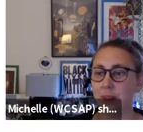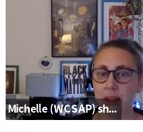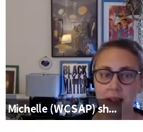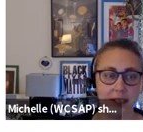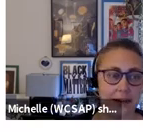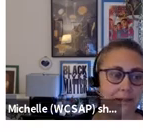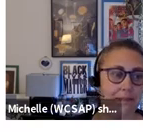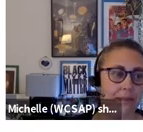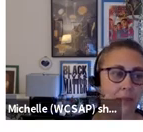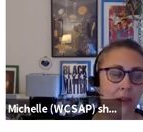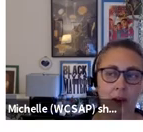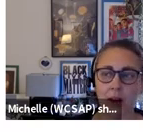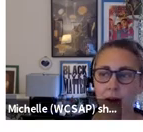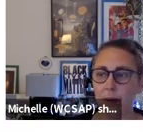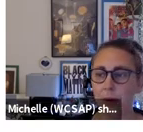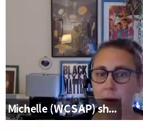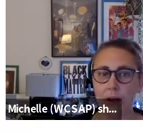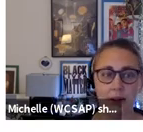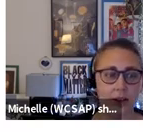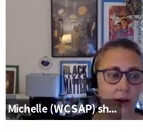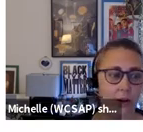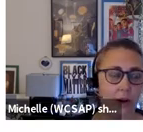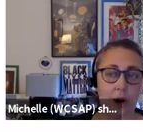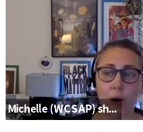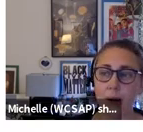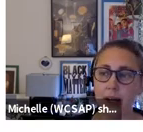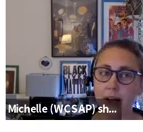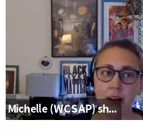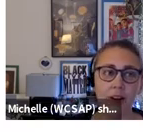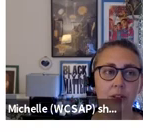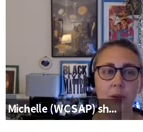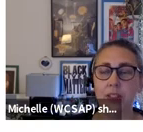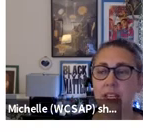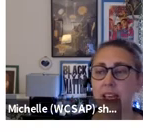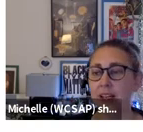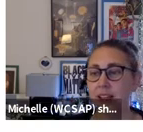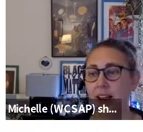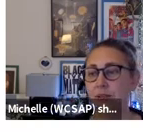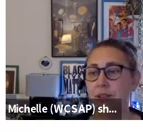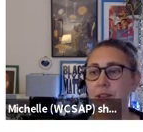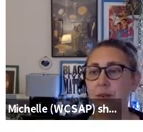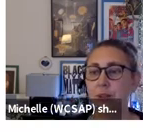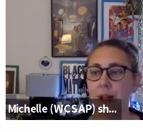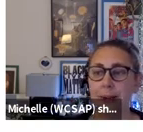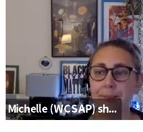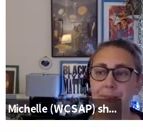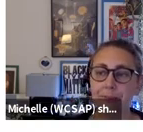me and Patricia. But we also are hoping towards the end in the handful